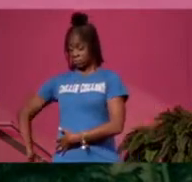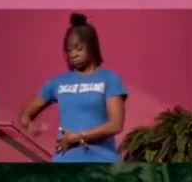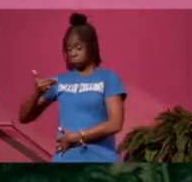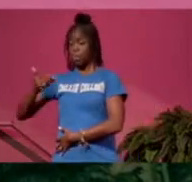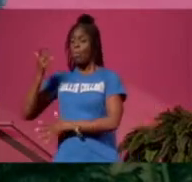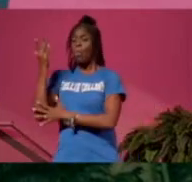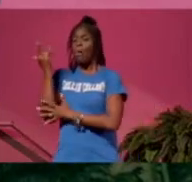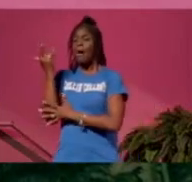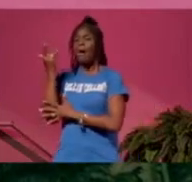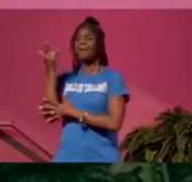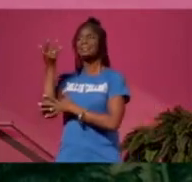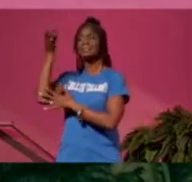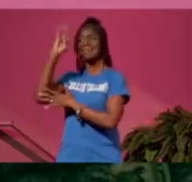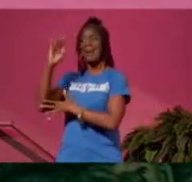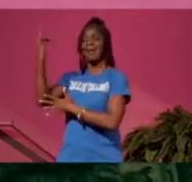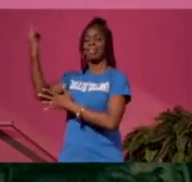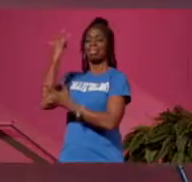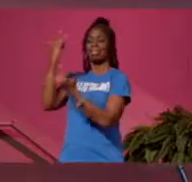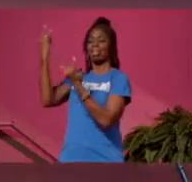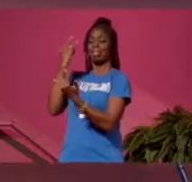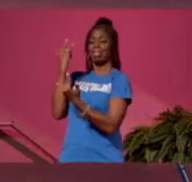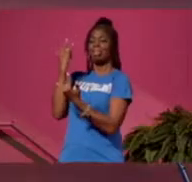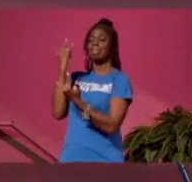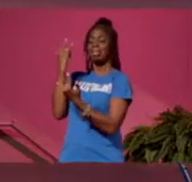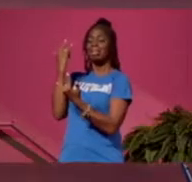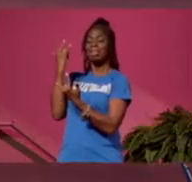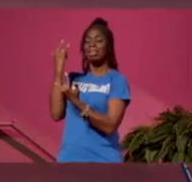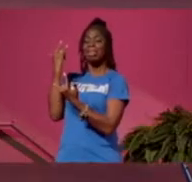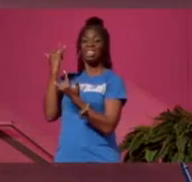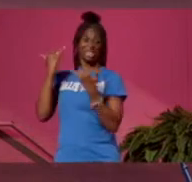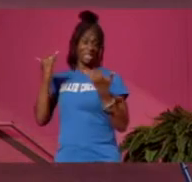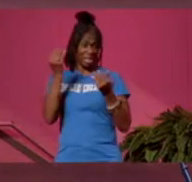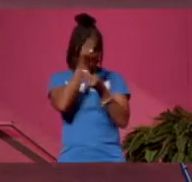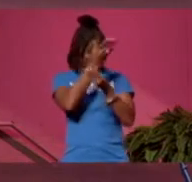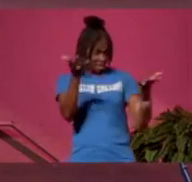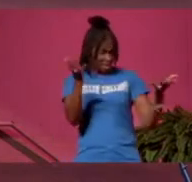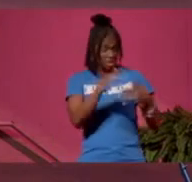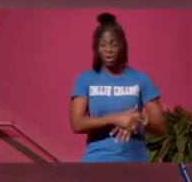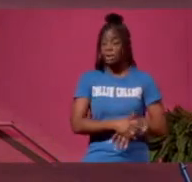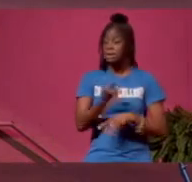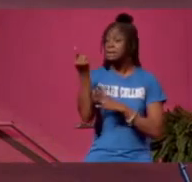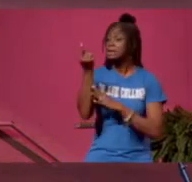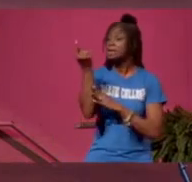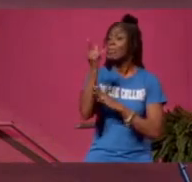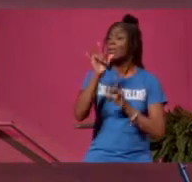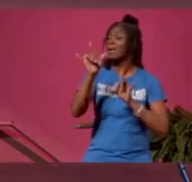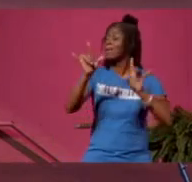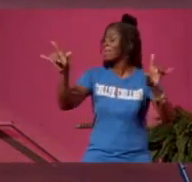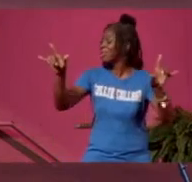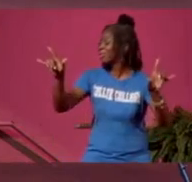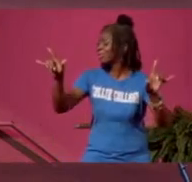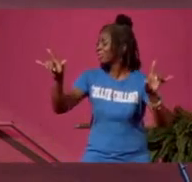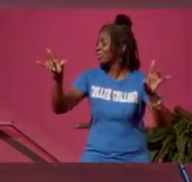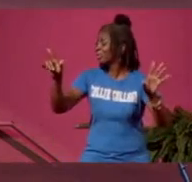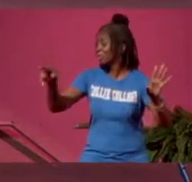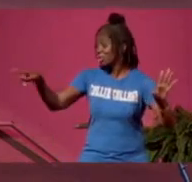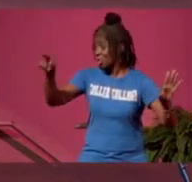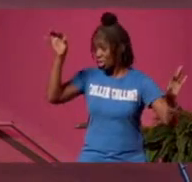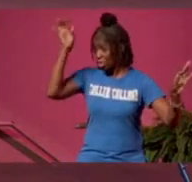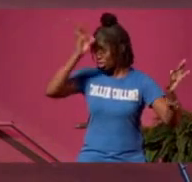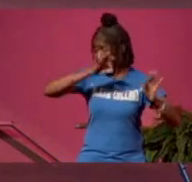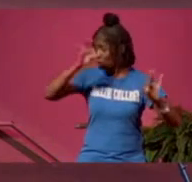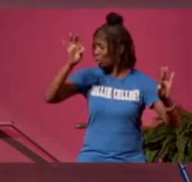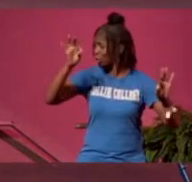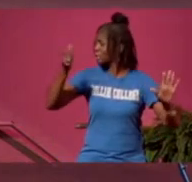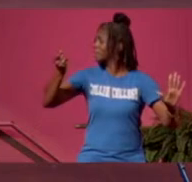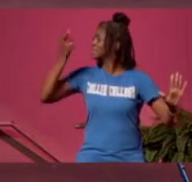me. And I came to testify with Patti LaBelle and Ply. Somebody loves you, child of God. You didn't know it, but I just came to bless that. I just want